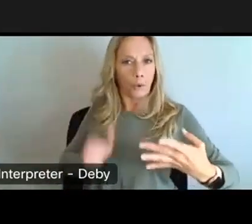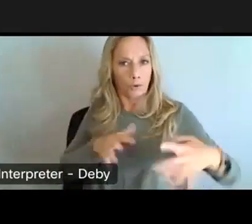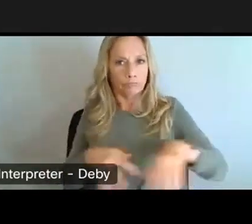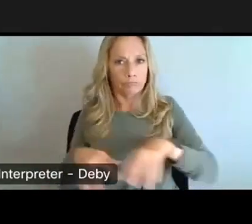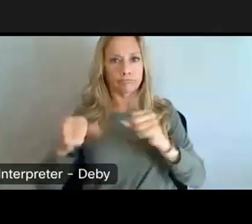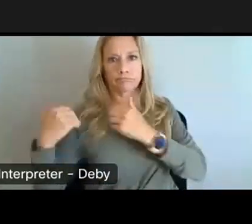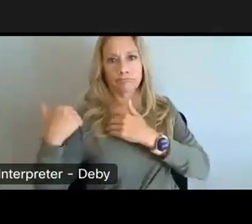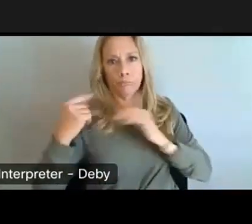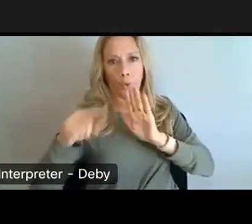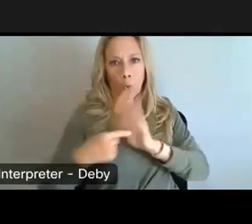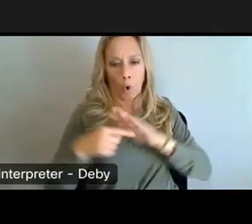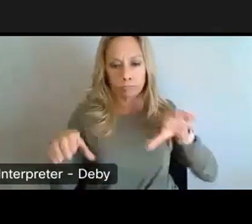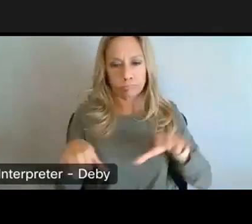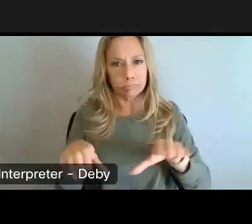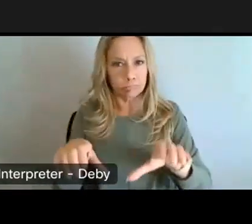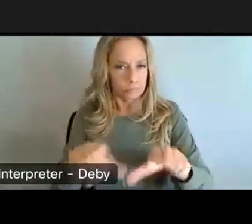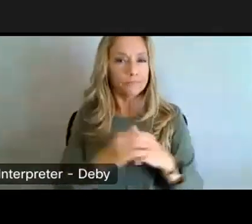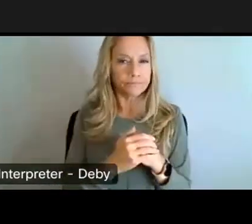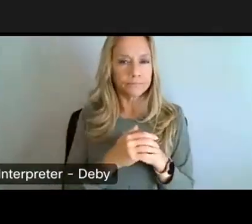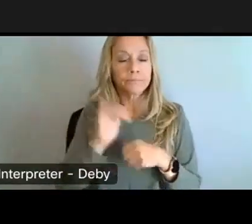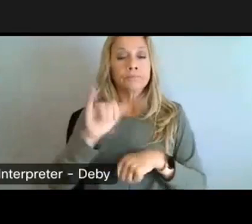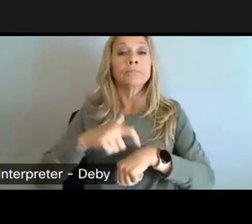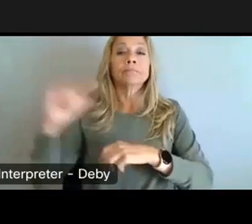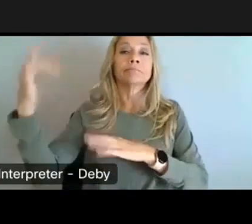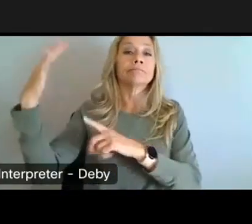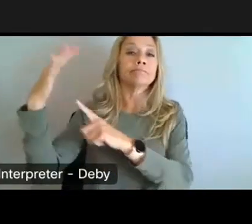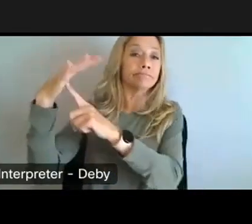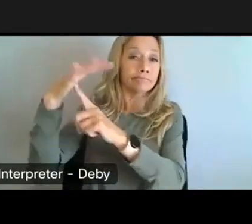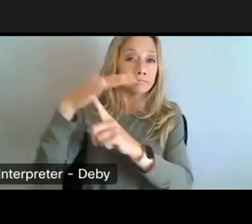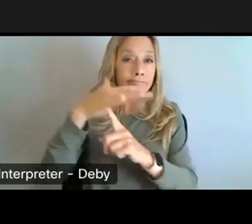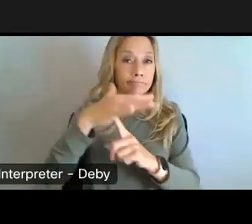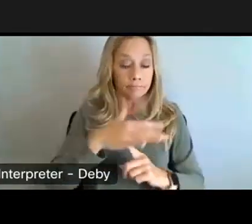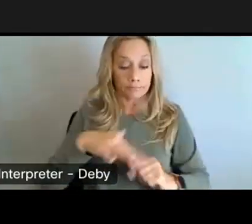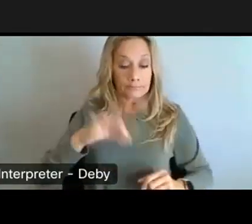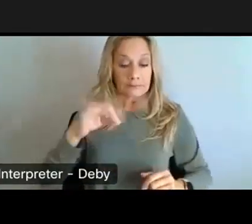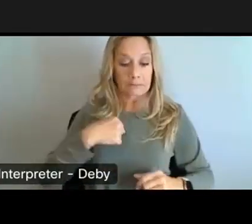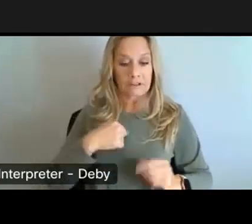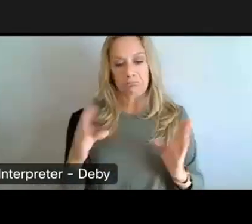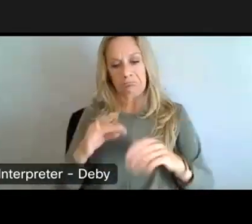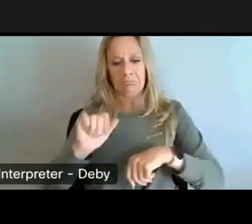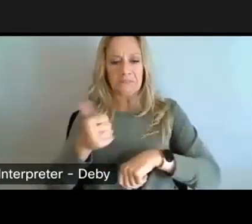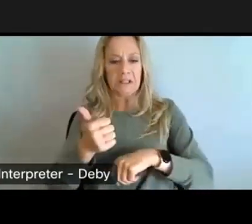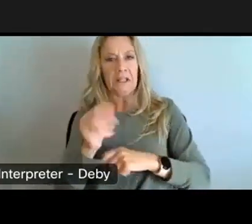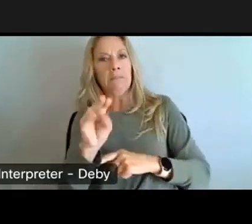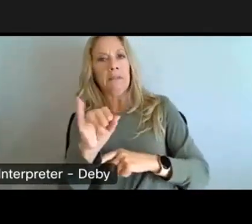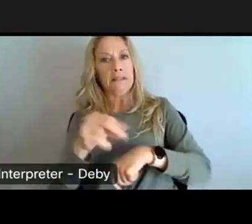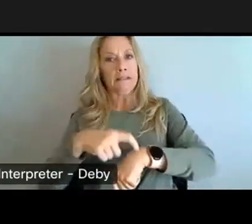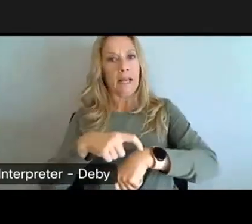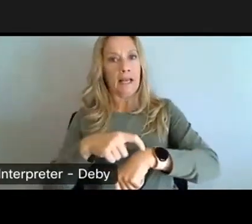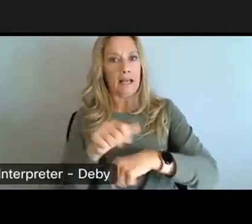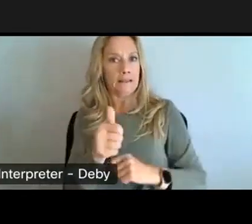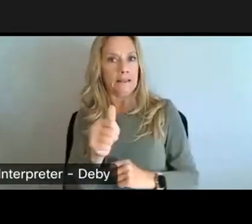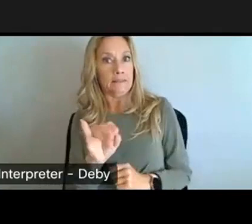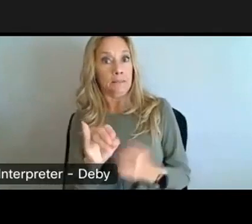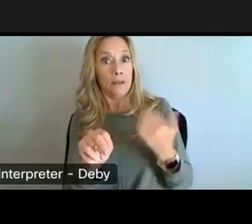of impact to the time the helicopter touched down to get me was 10 minutes. And I always say that because I just